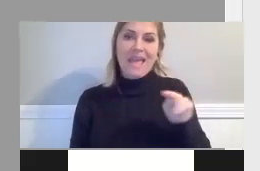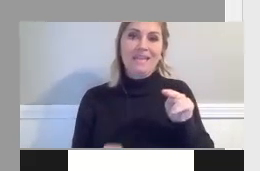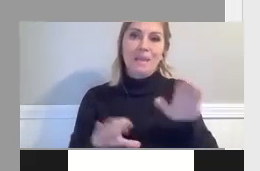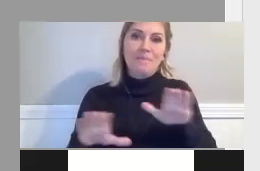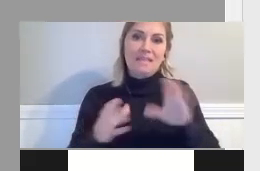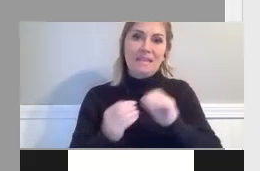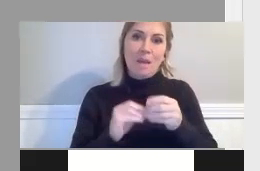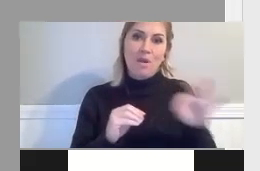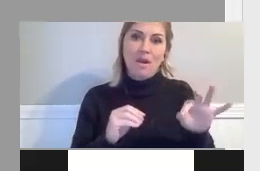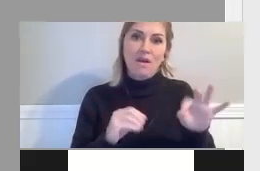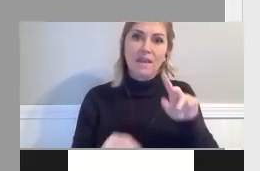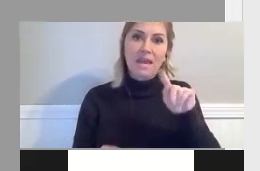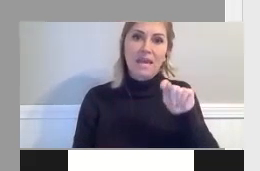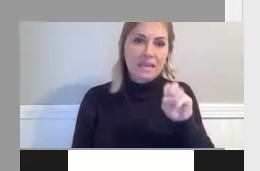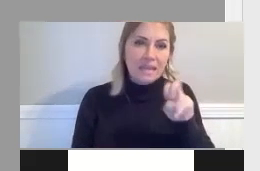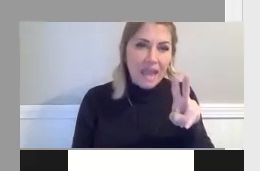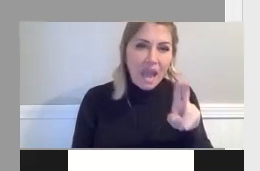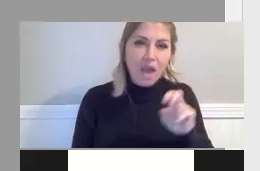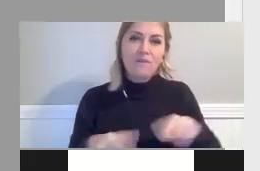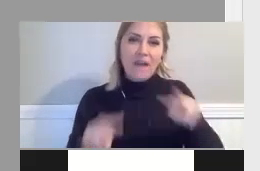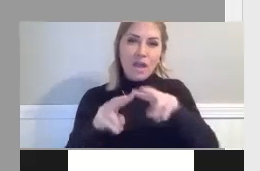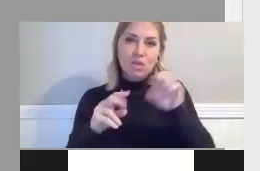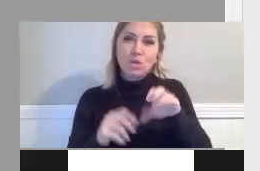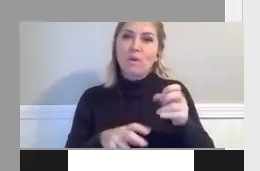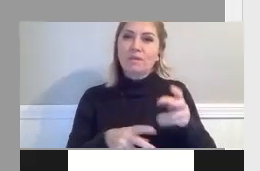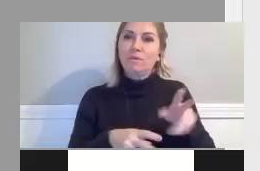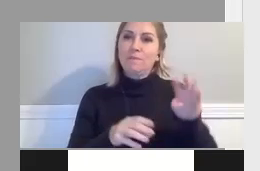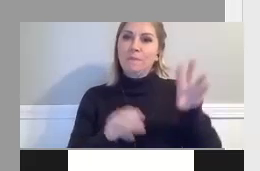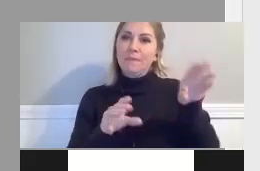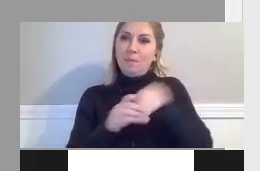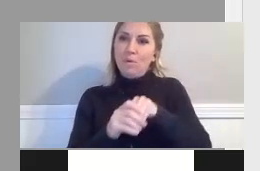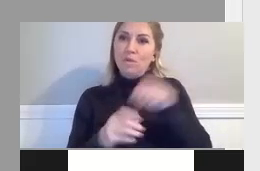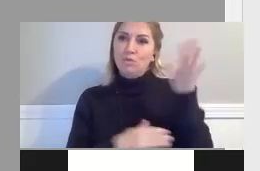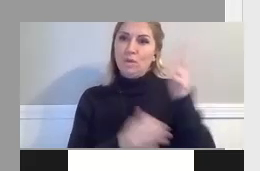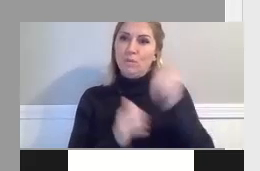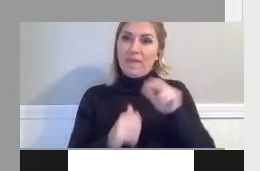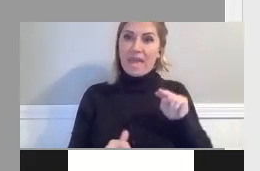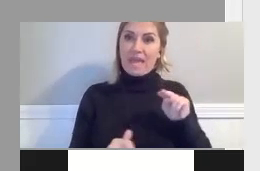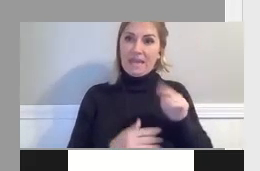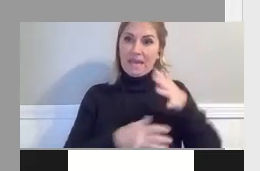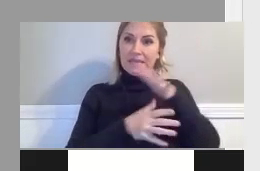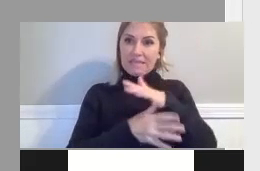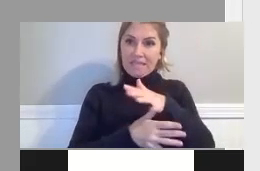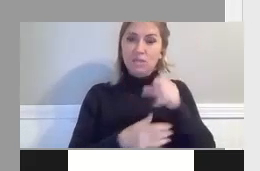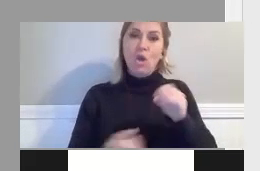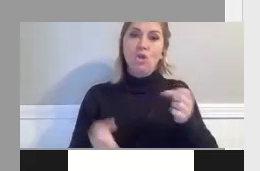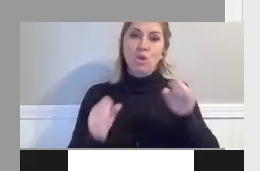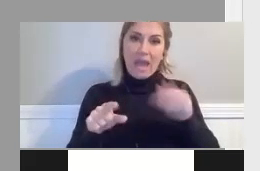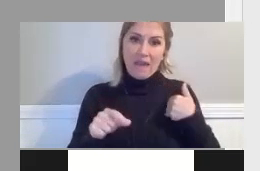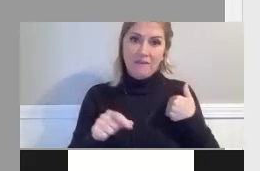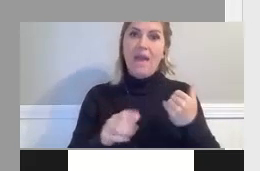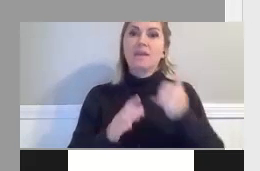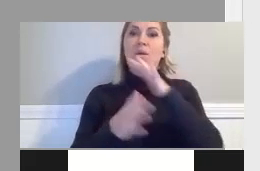of tau values, and you want an encoding tree with n leaves. So you again create a priority queue with respect to